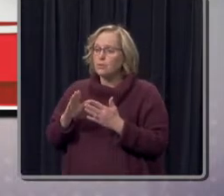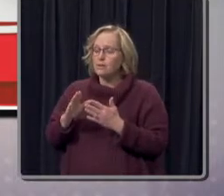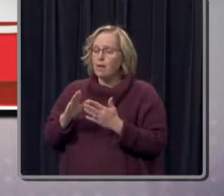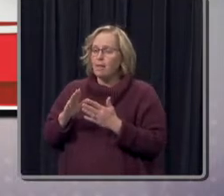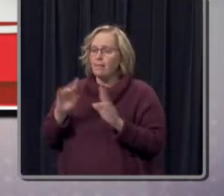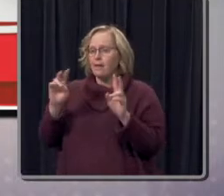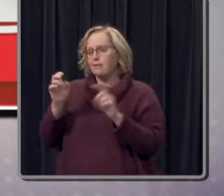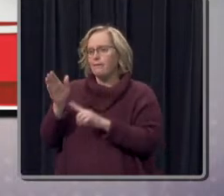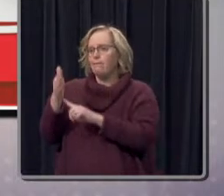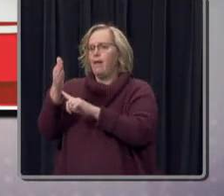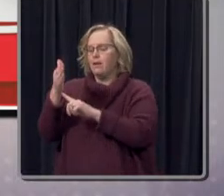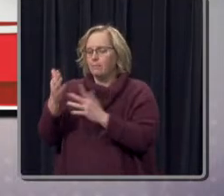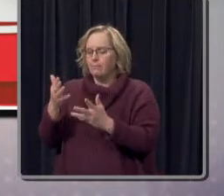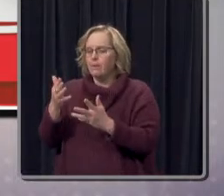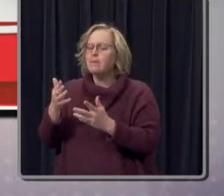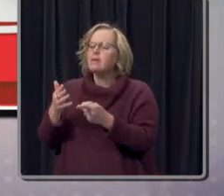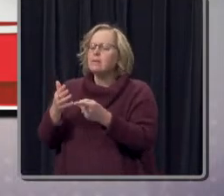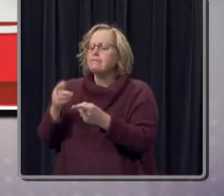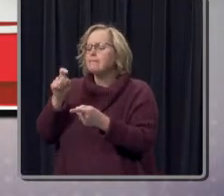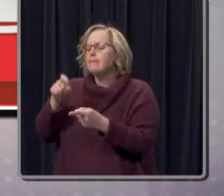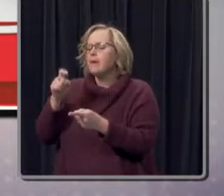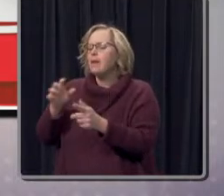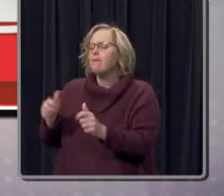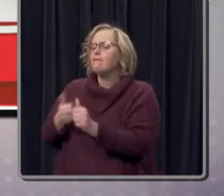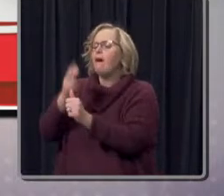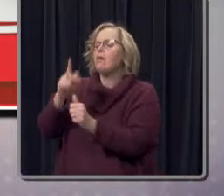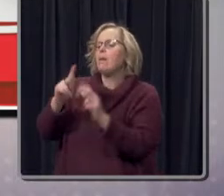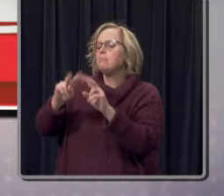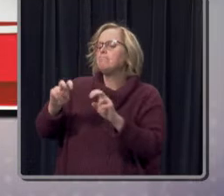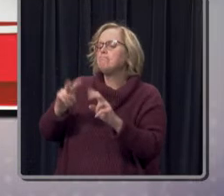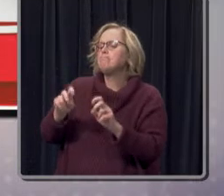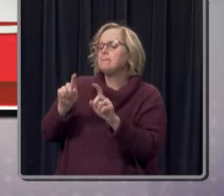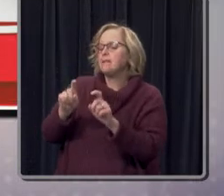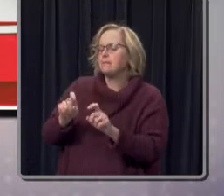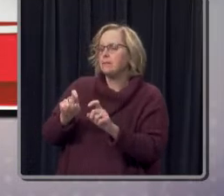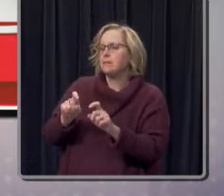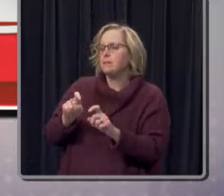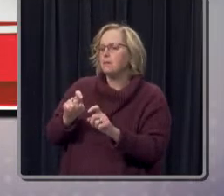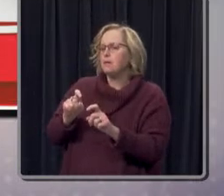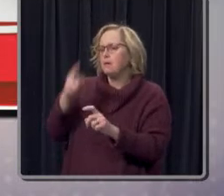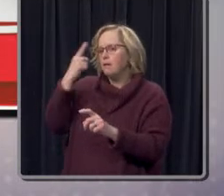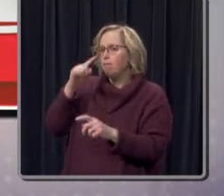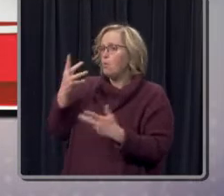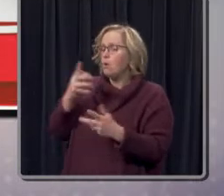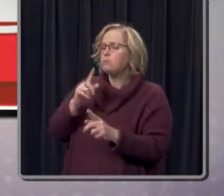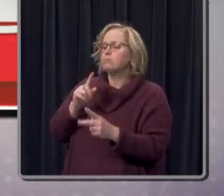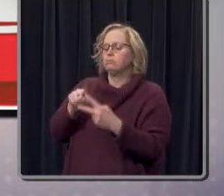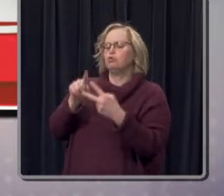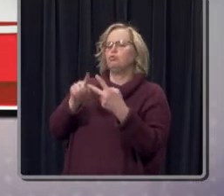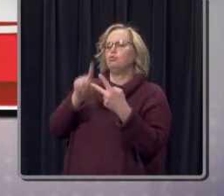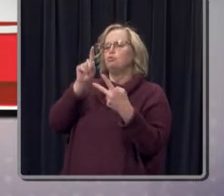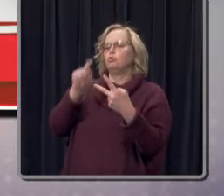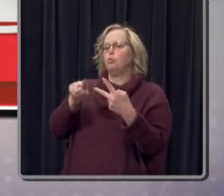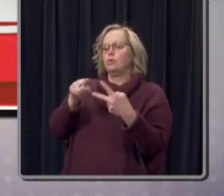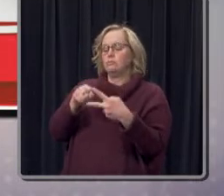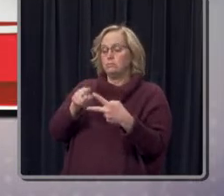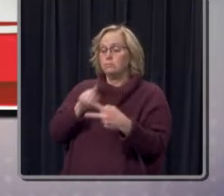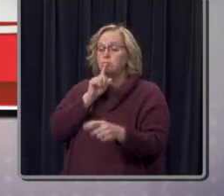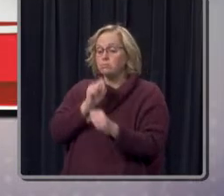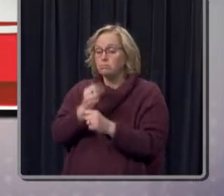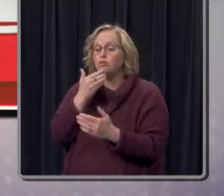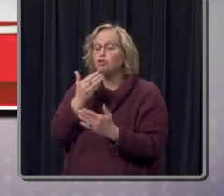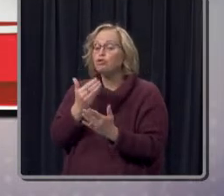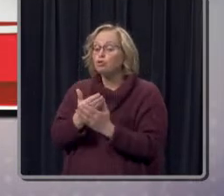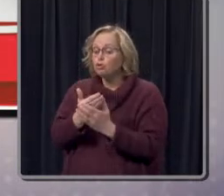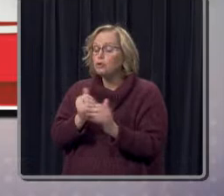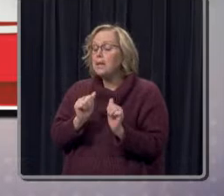might receive some follow-up diagnostic assessment to really answer 2 questions. 1, are they truly a good candidate for